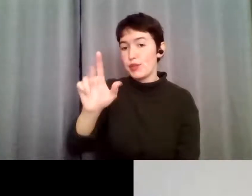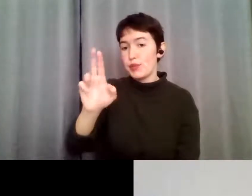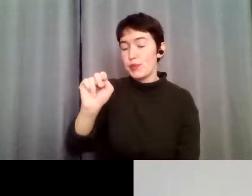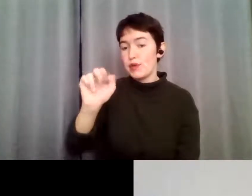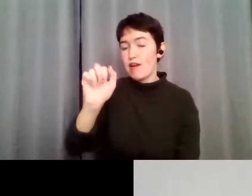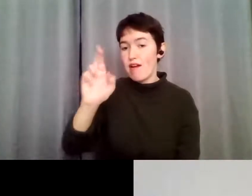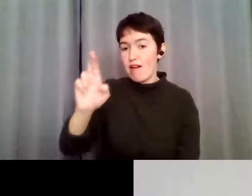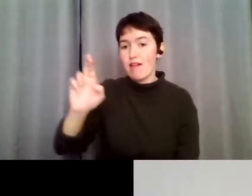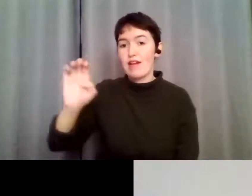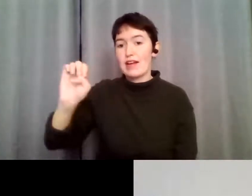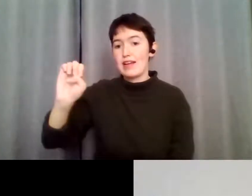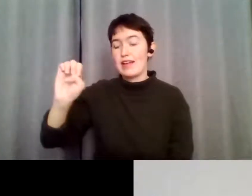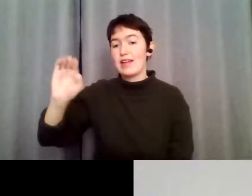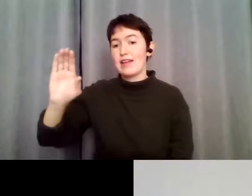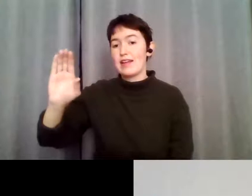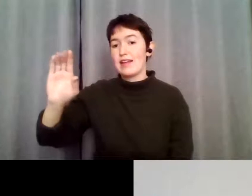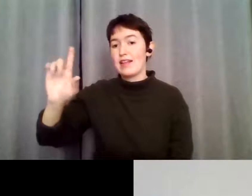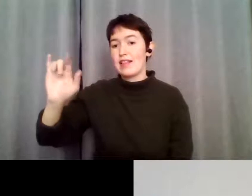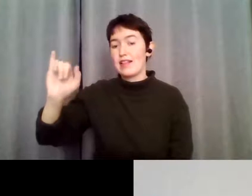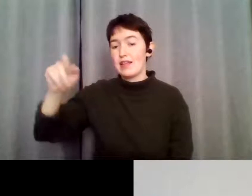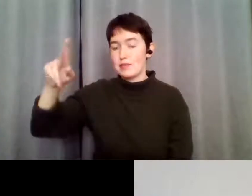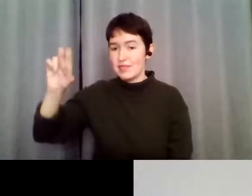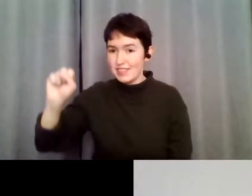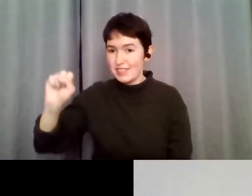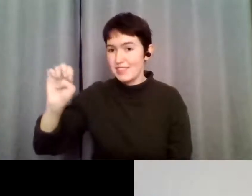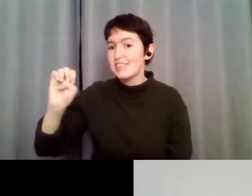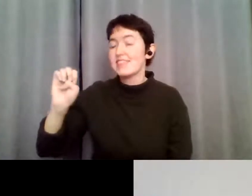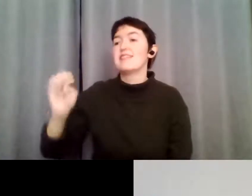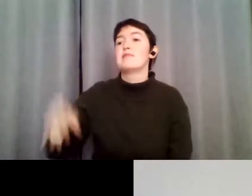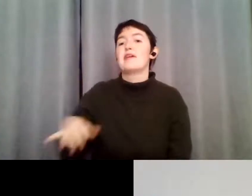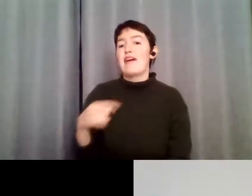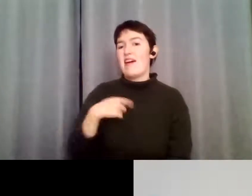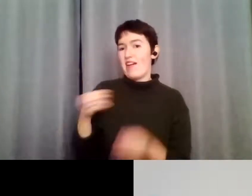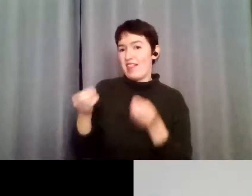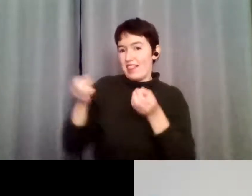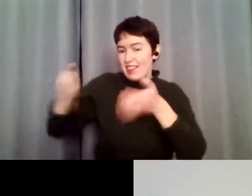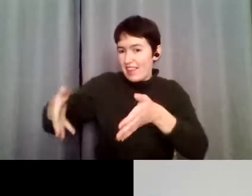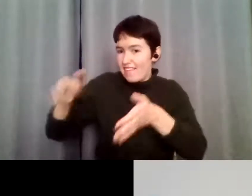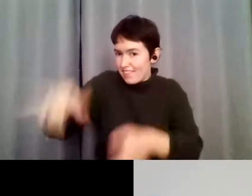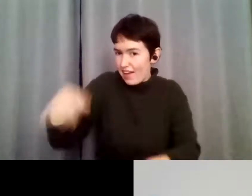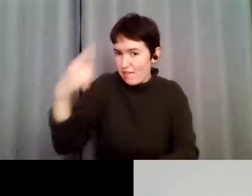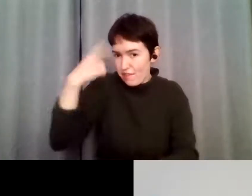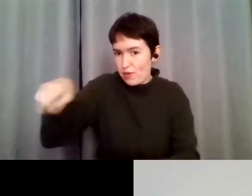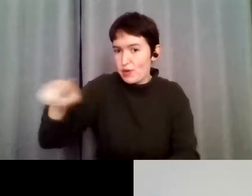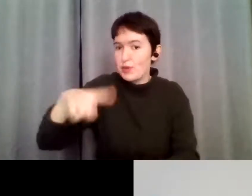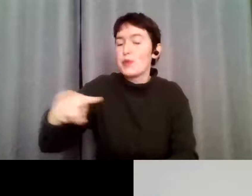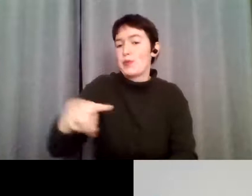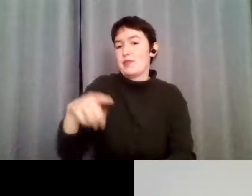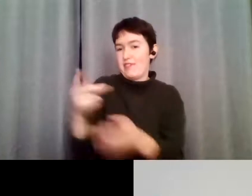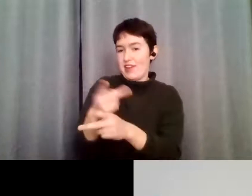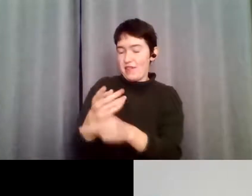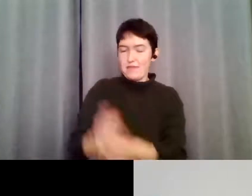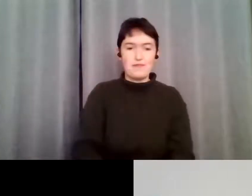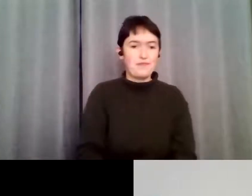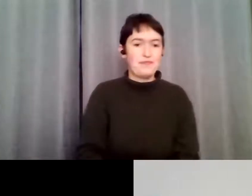since we have 58 questions. But that's a lovely question though. Awesome. The next question is from Miss Goldman's class